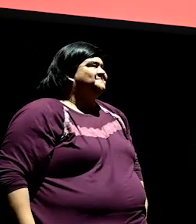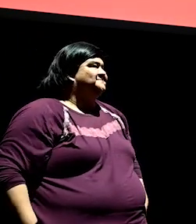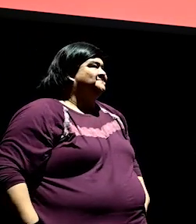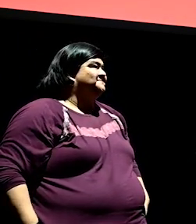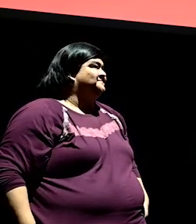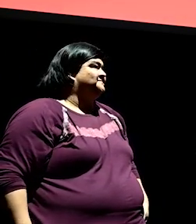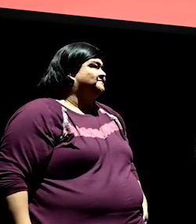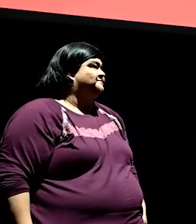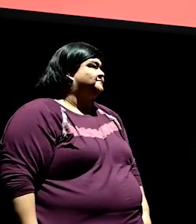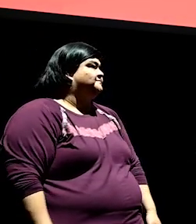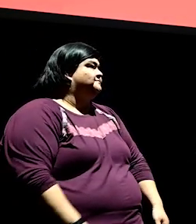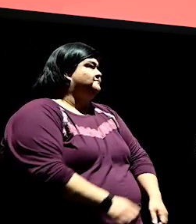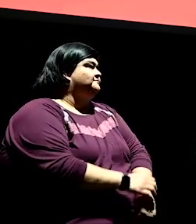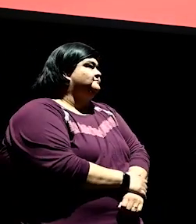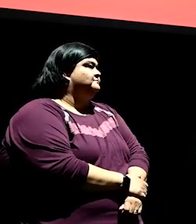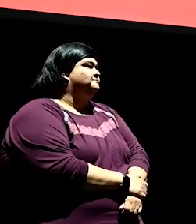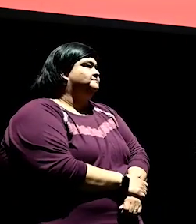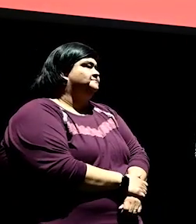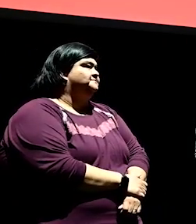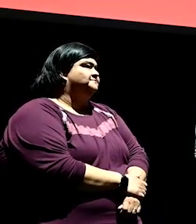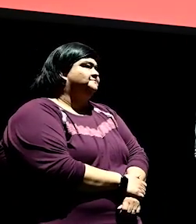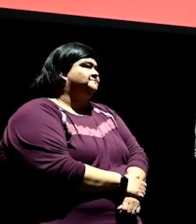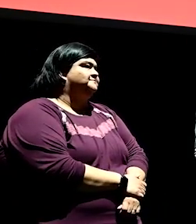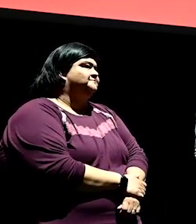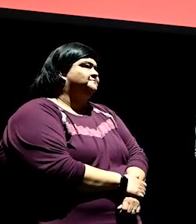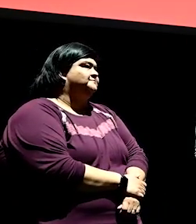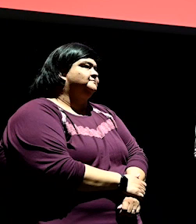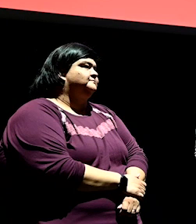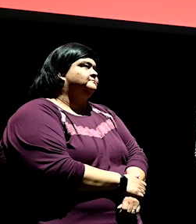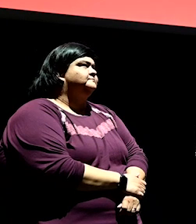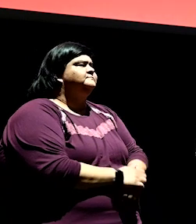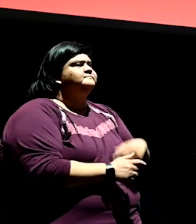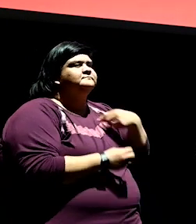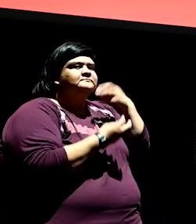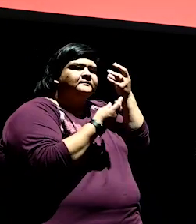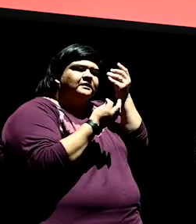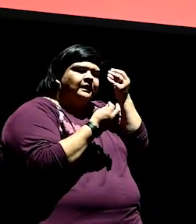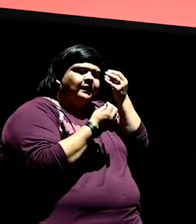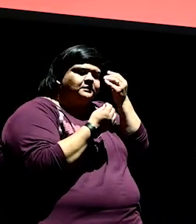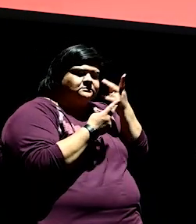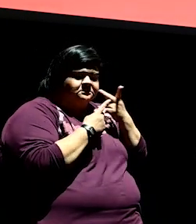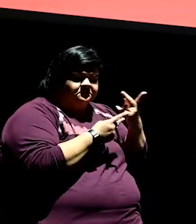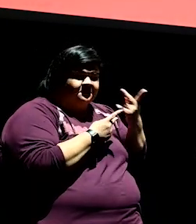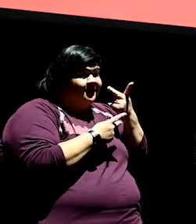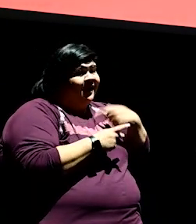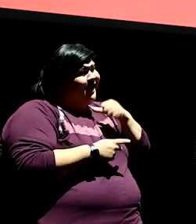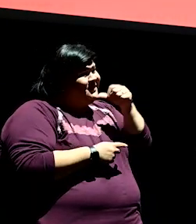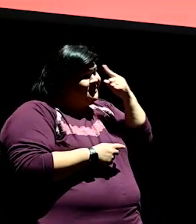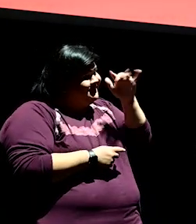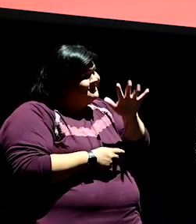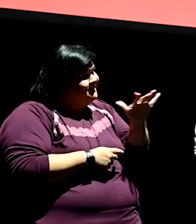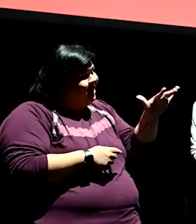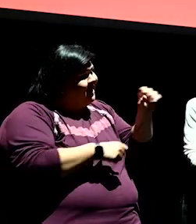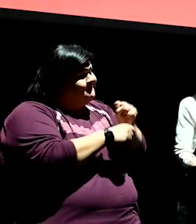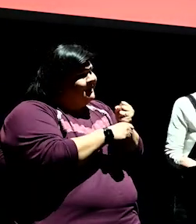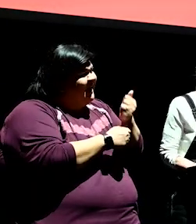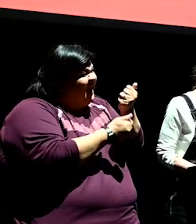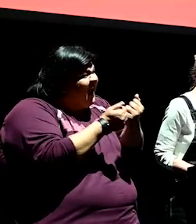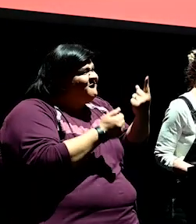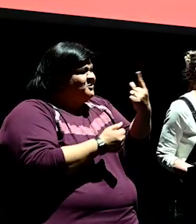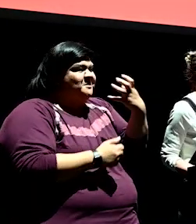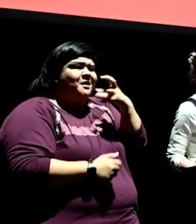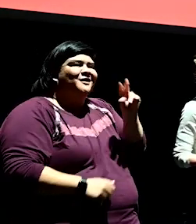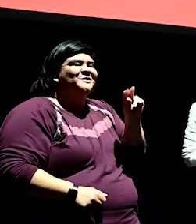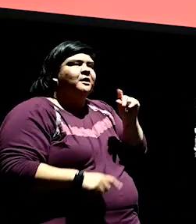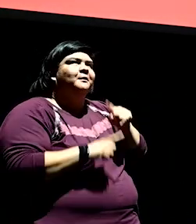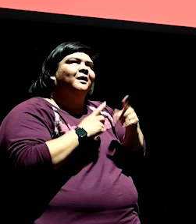And I think back and I don't think spelling makes everyone mad. And I